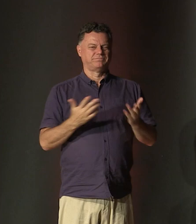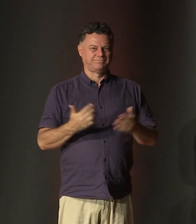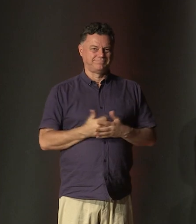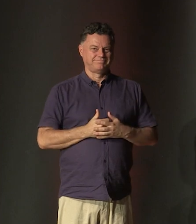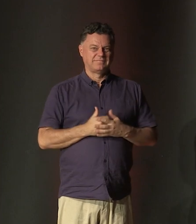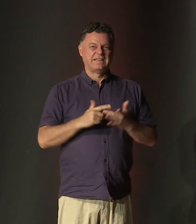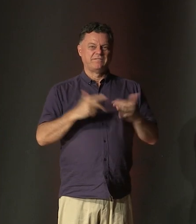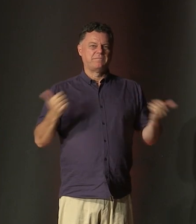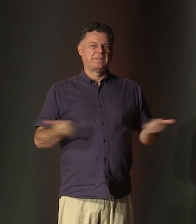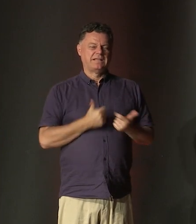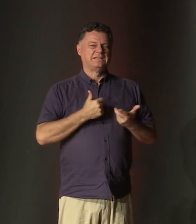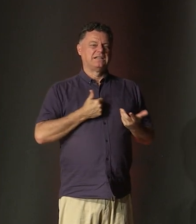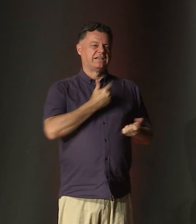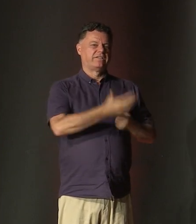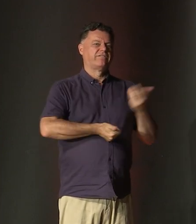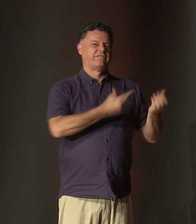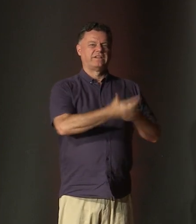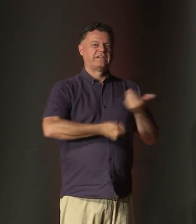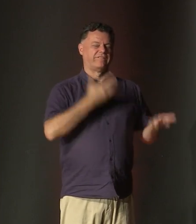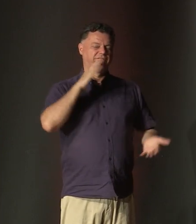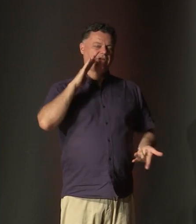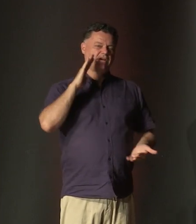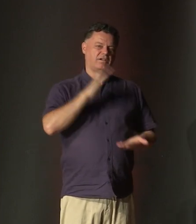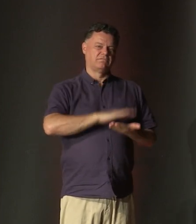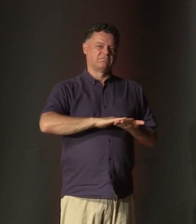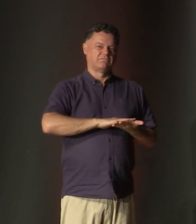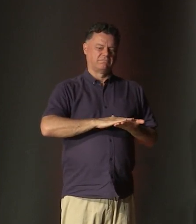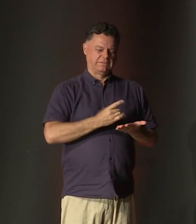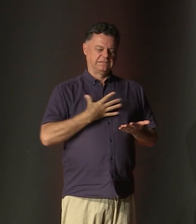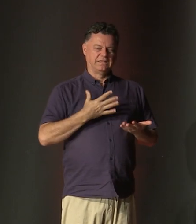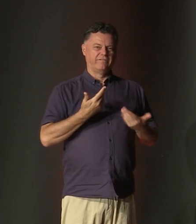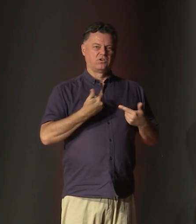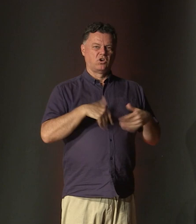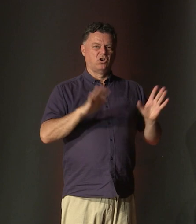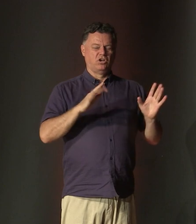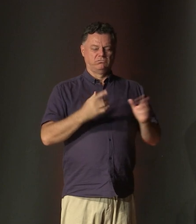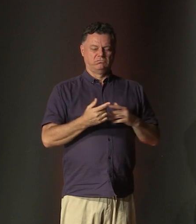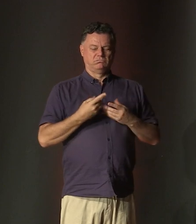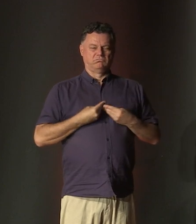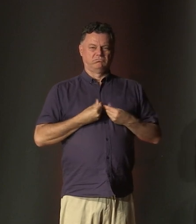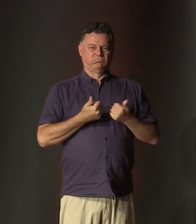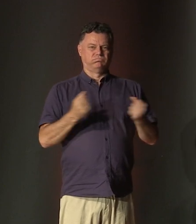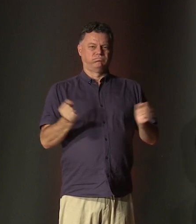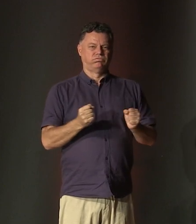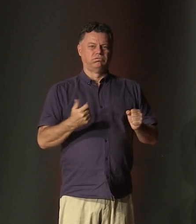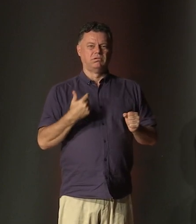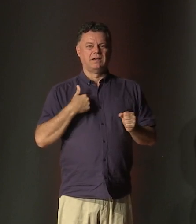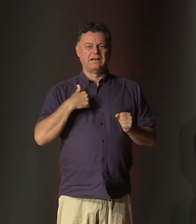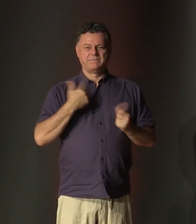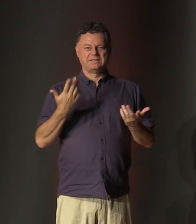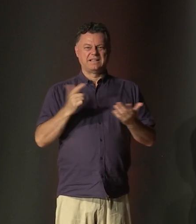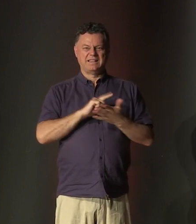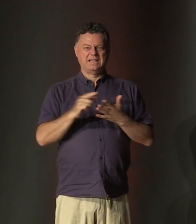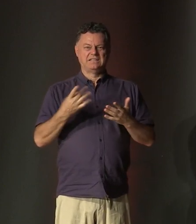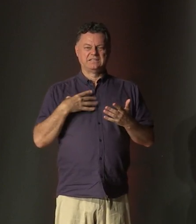quickly become depleted, exhausted, and unable to be compassionate towards